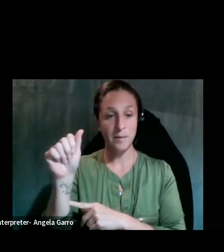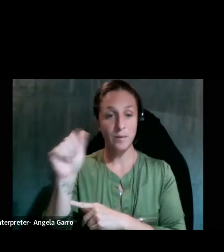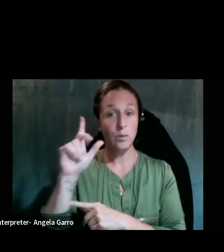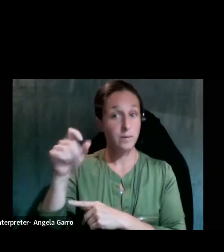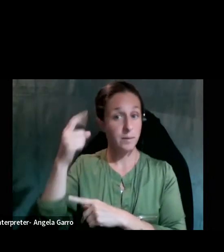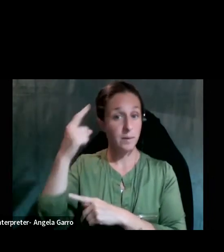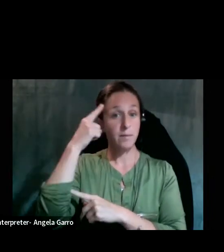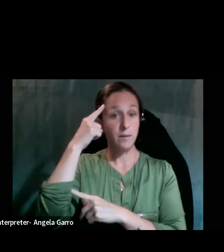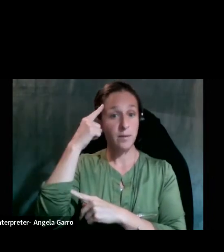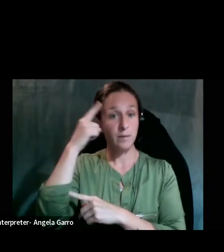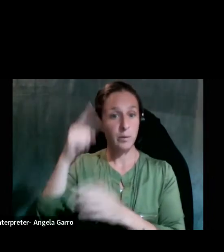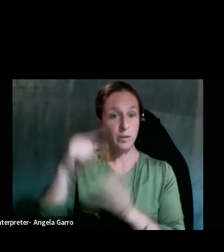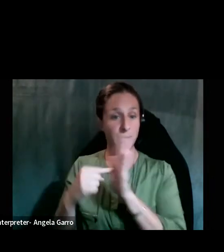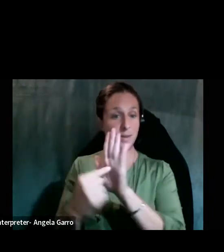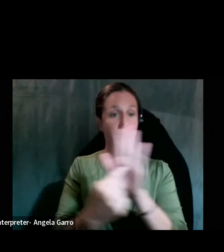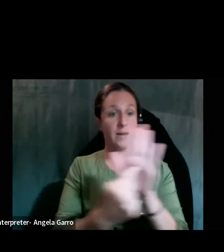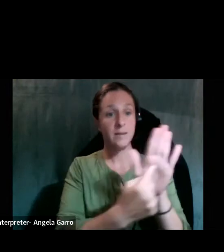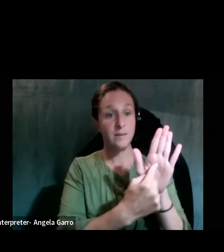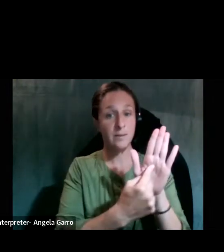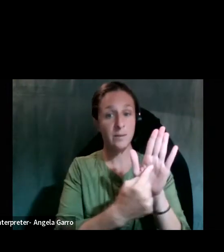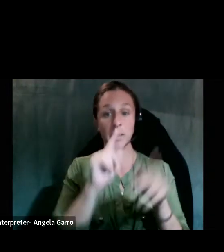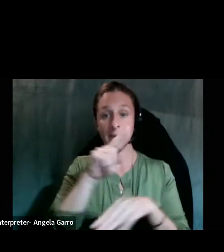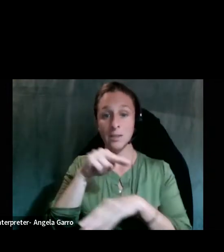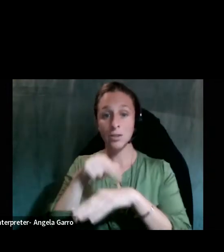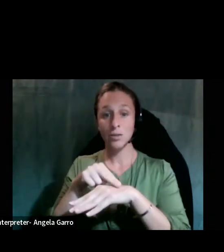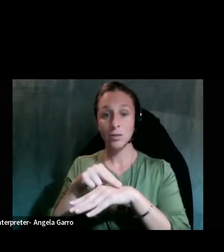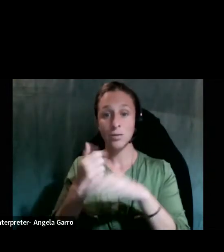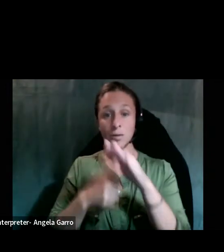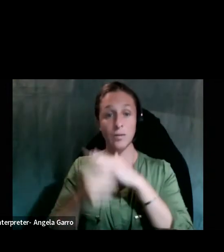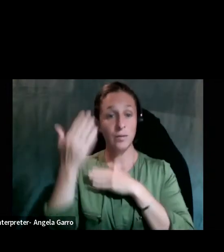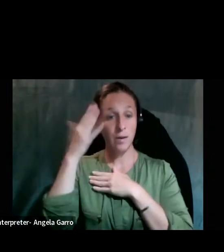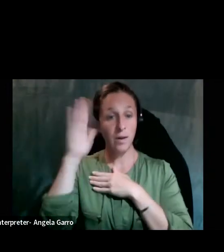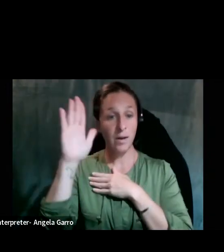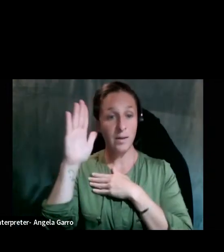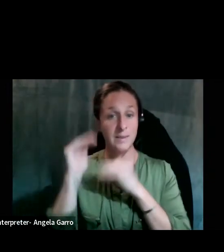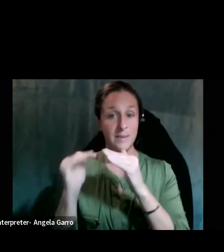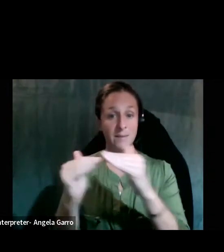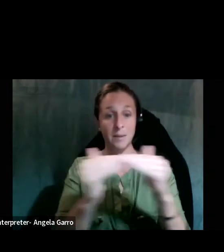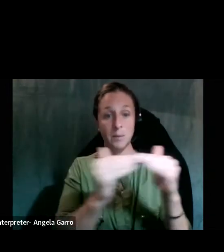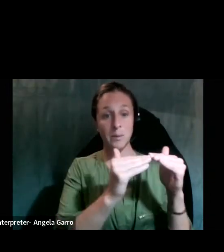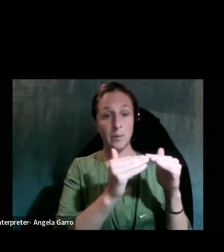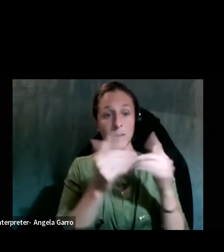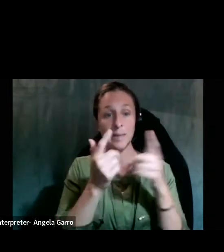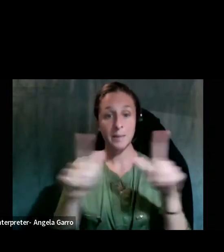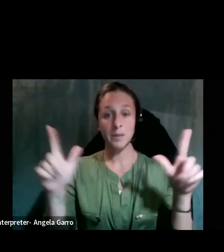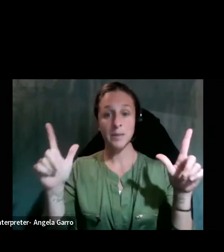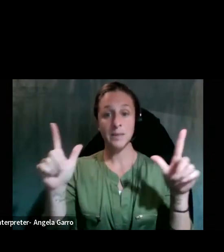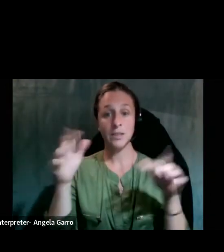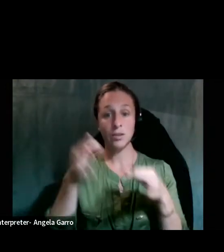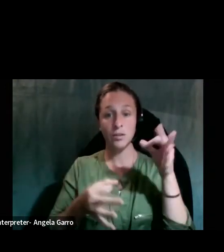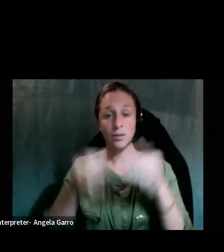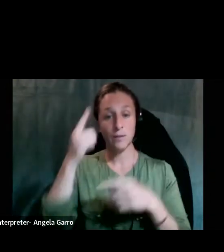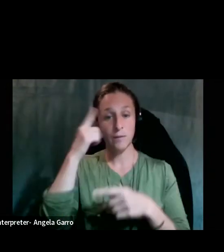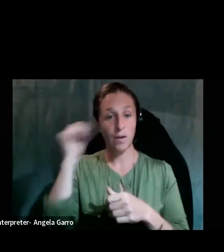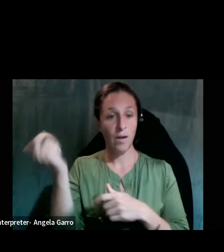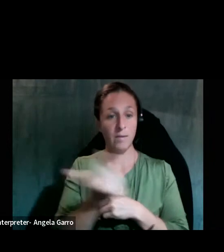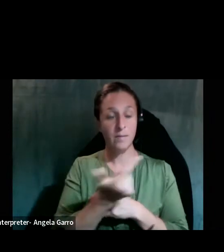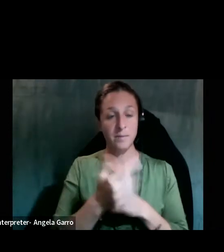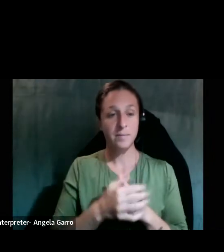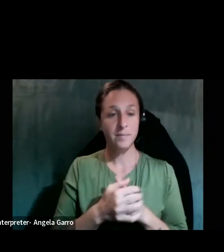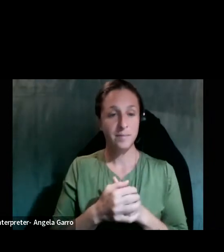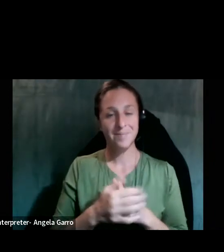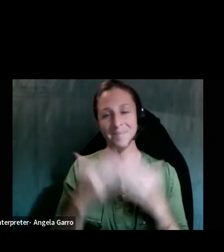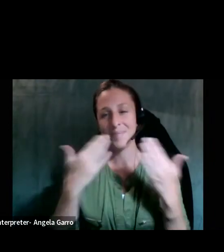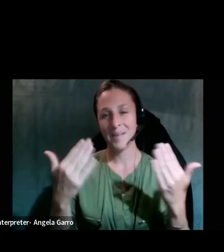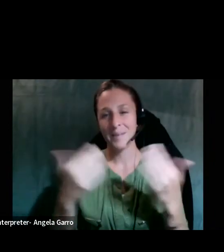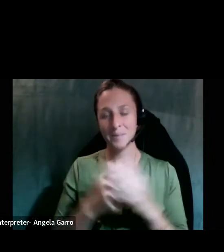to the republic for which it stands, one nation, under God, indivisible, with liberty and justice for all. Thank